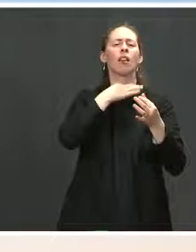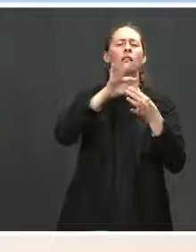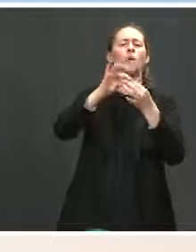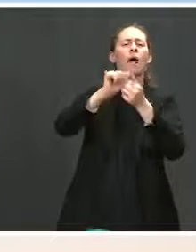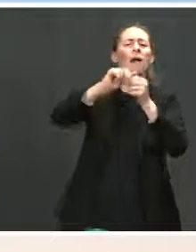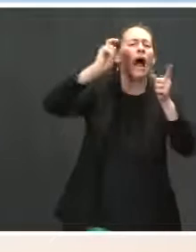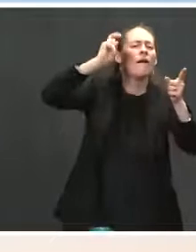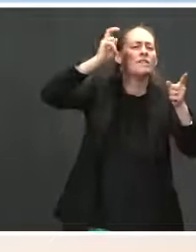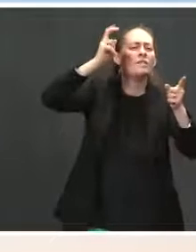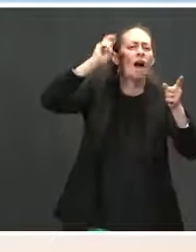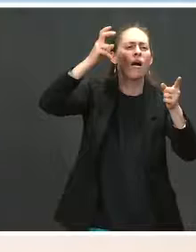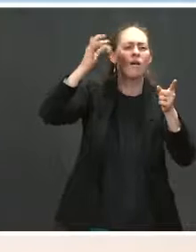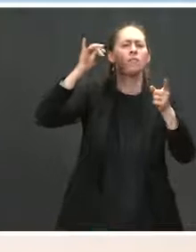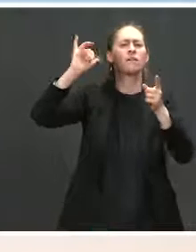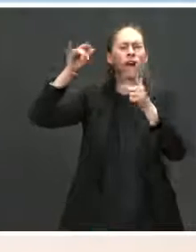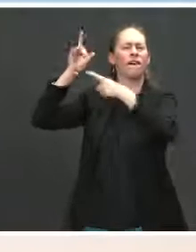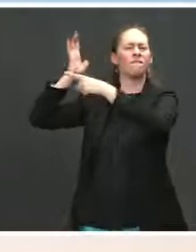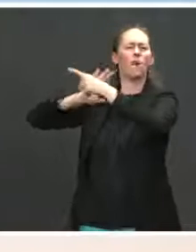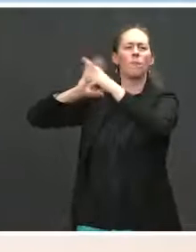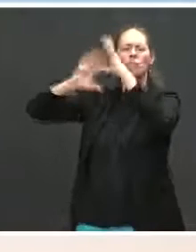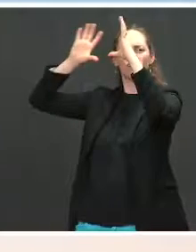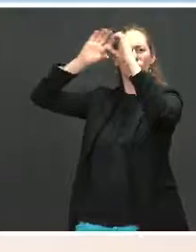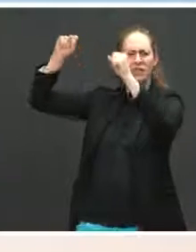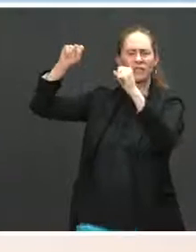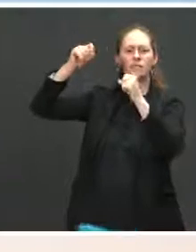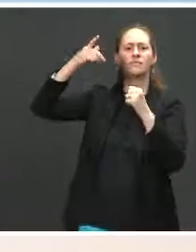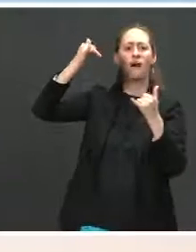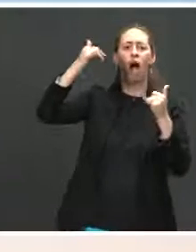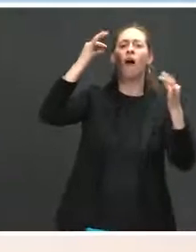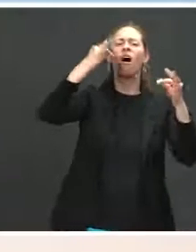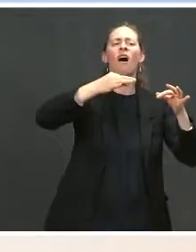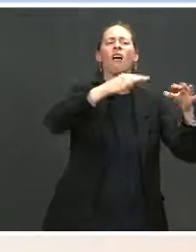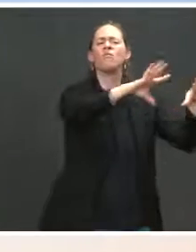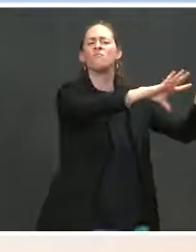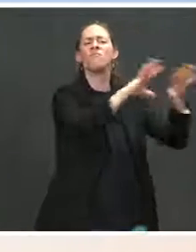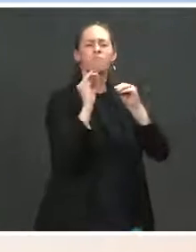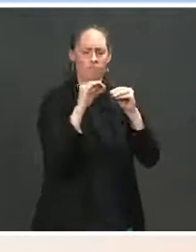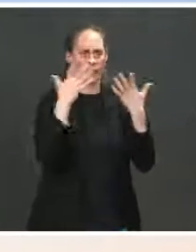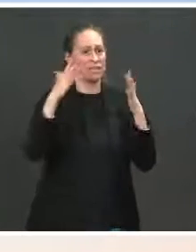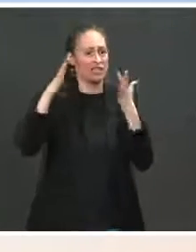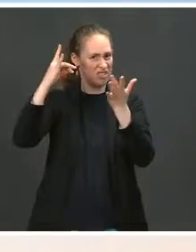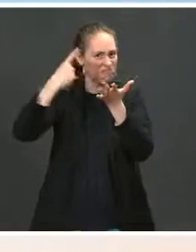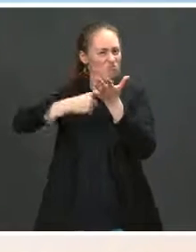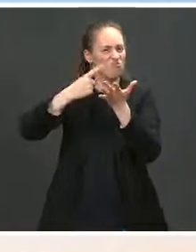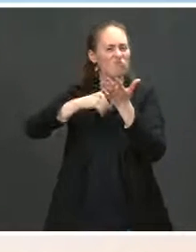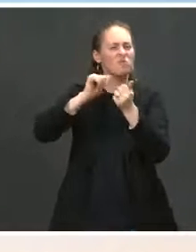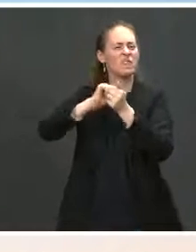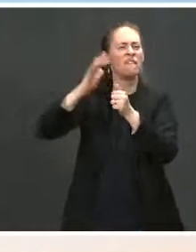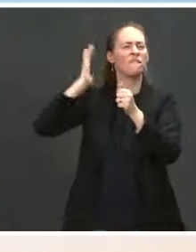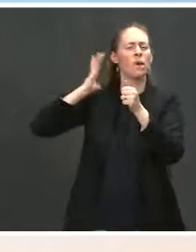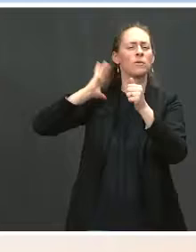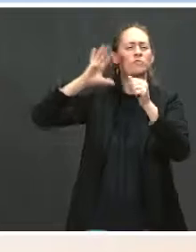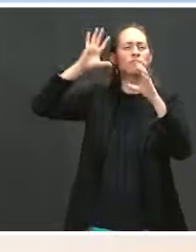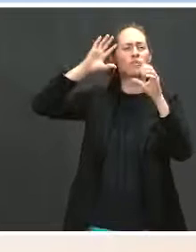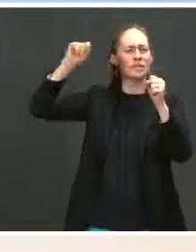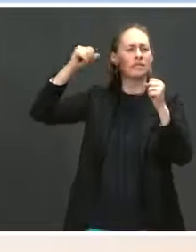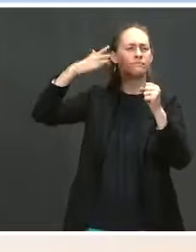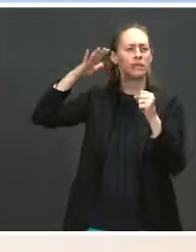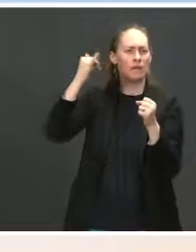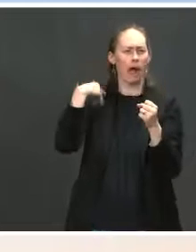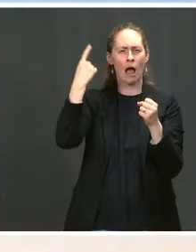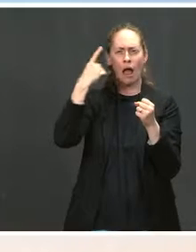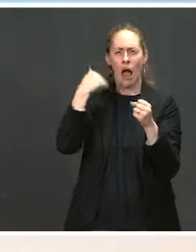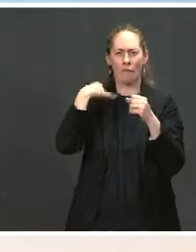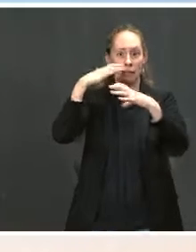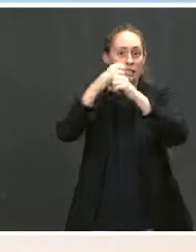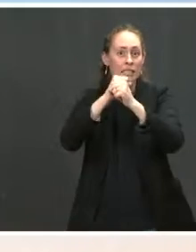his decision to withdraw? He did talk to some of his predecessors. Let me see if I can get you more of a readout of that. He will talk a bit about